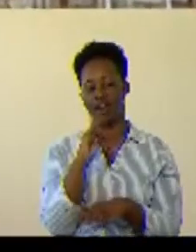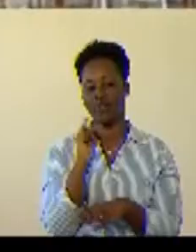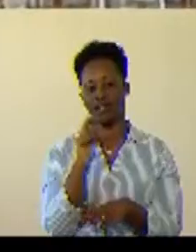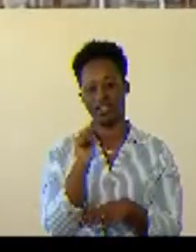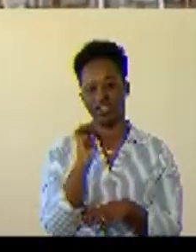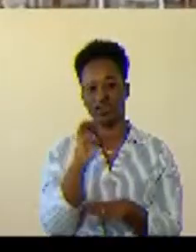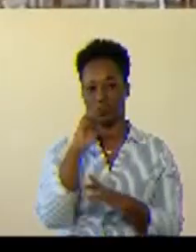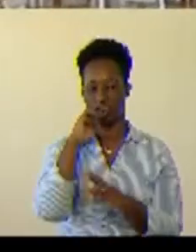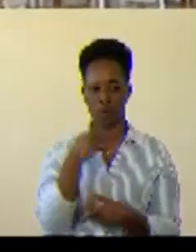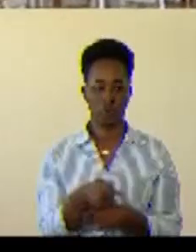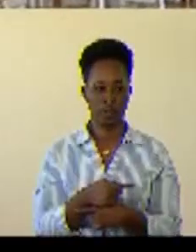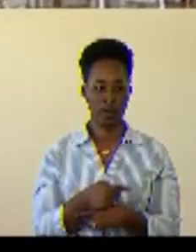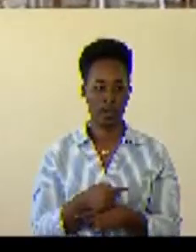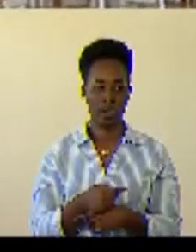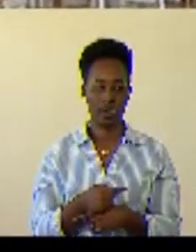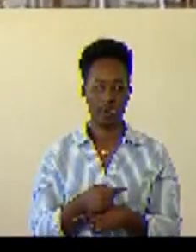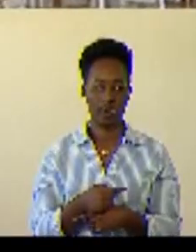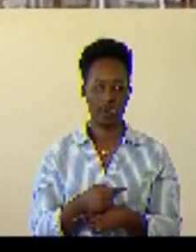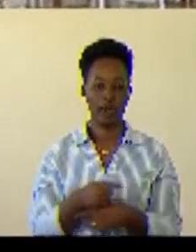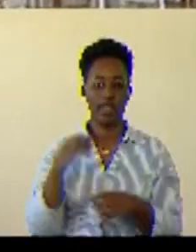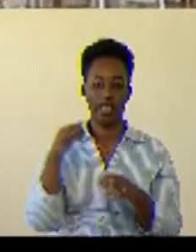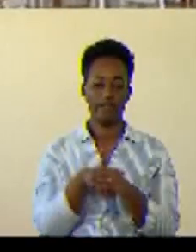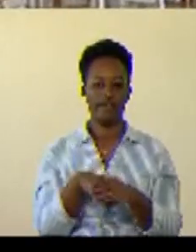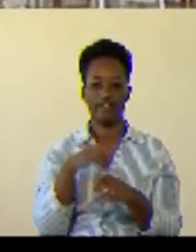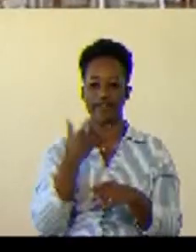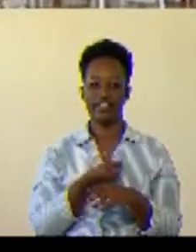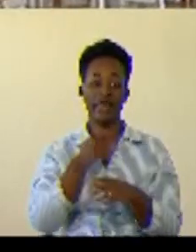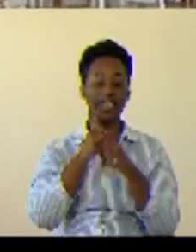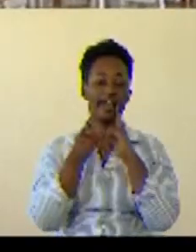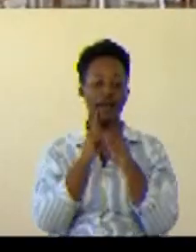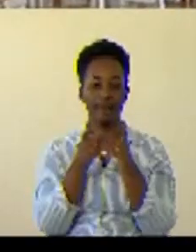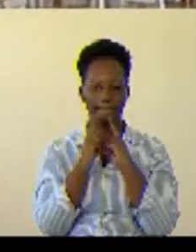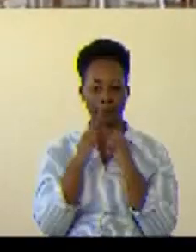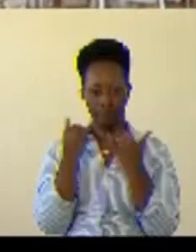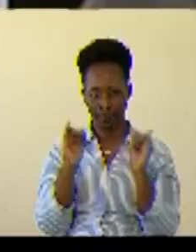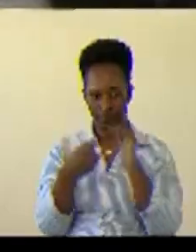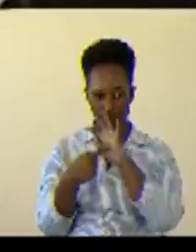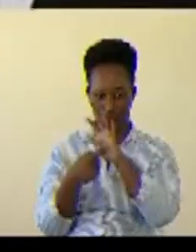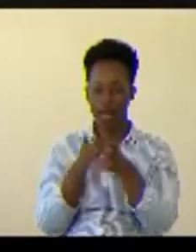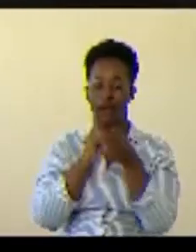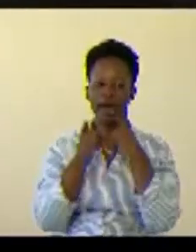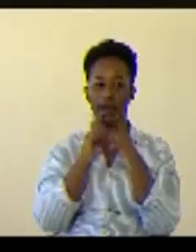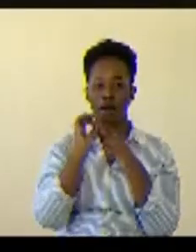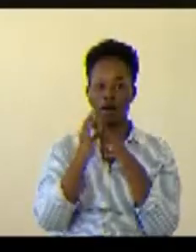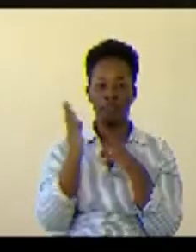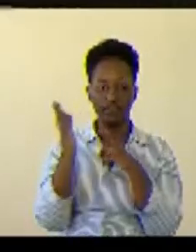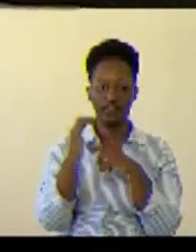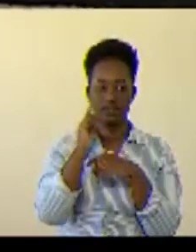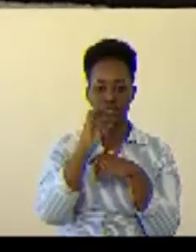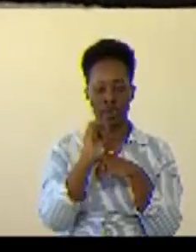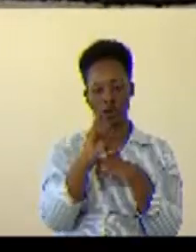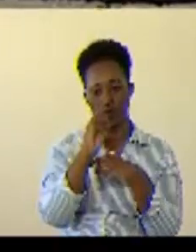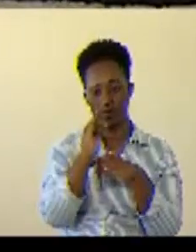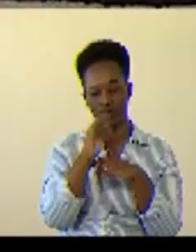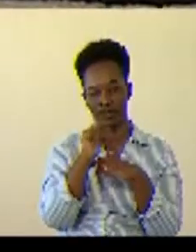iodine solution is brown in color. So student, if I try to show you the color of the iodine is brown